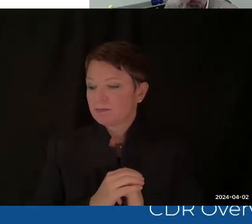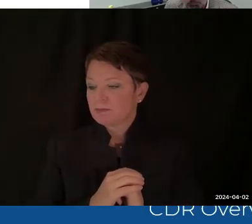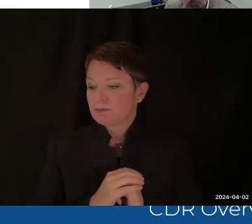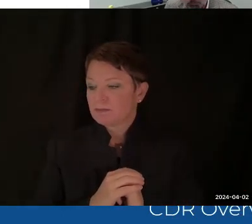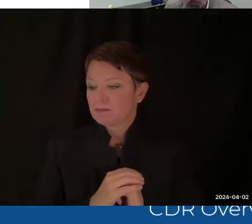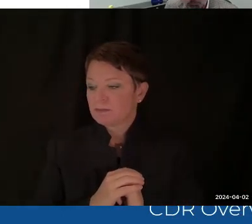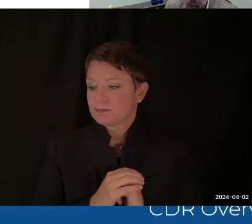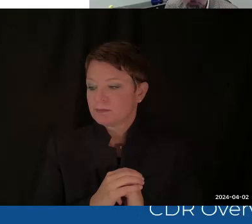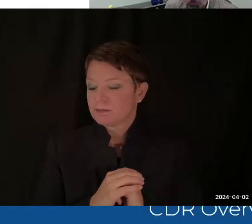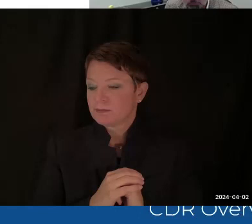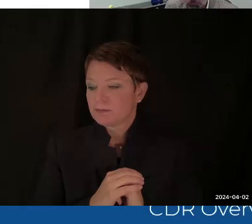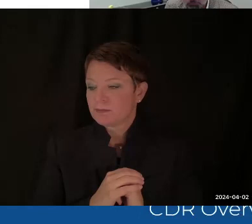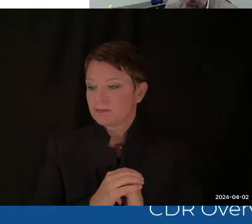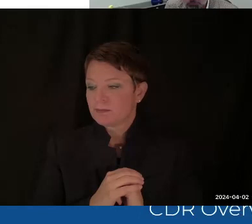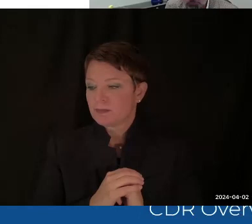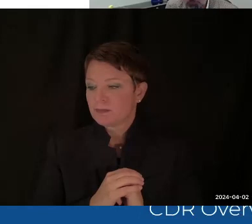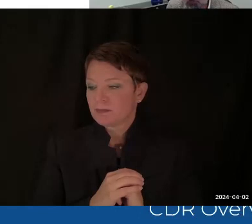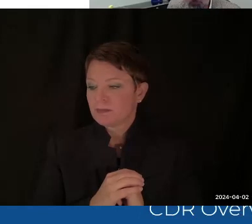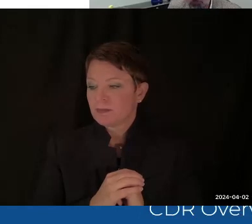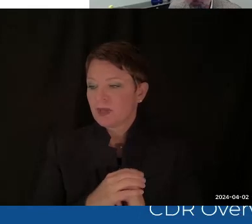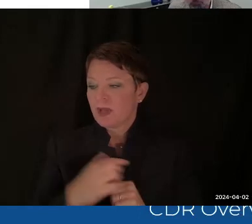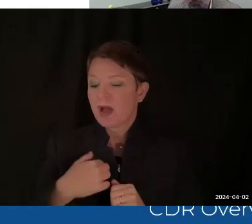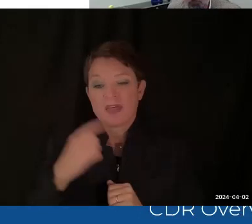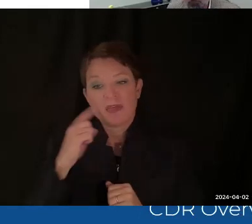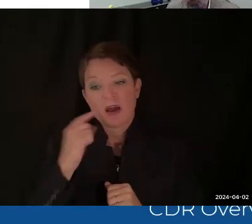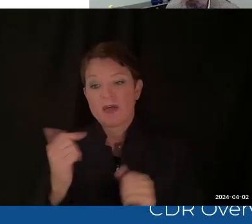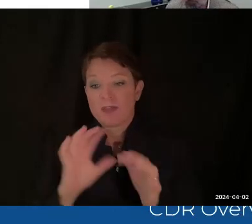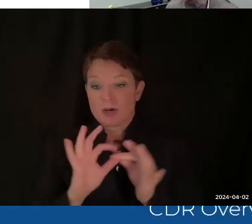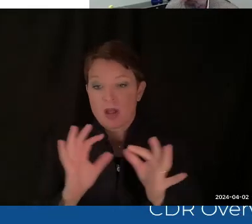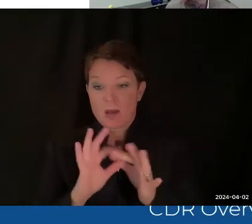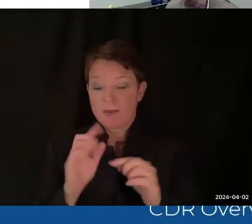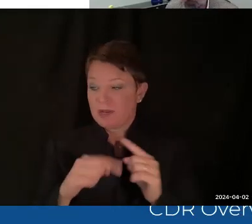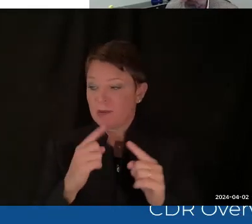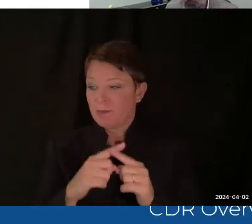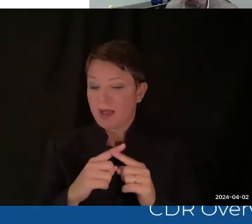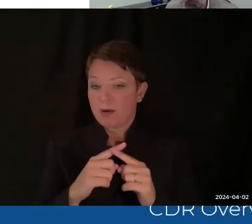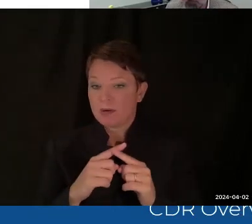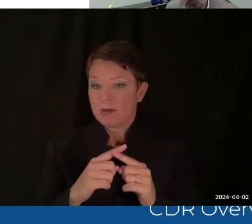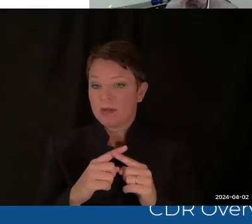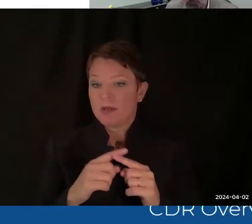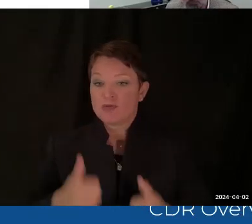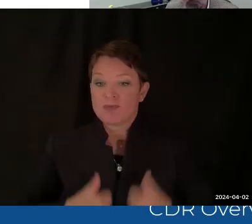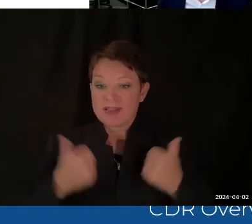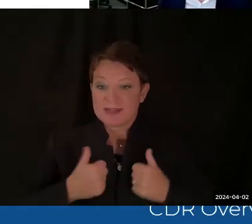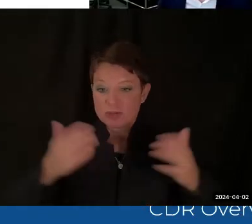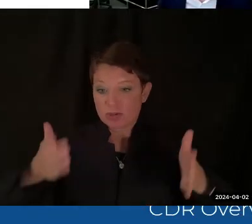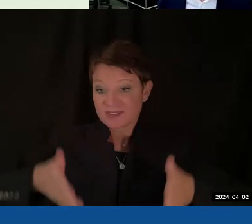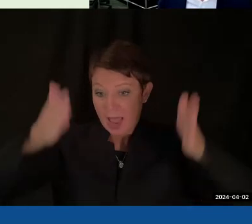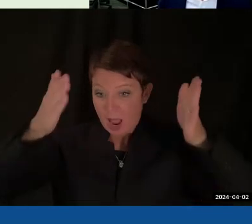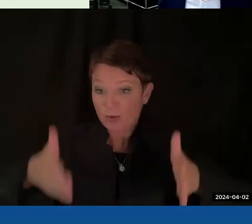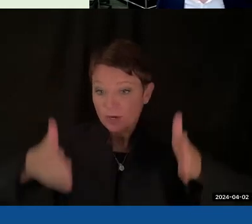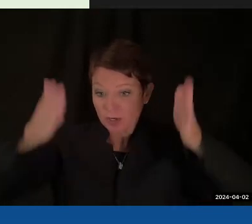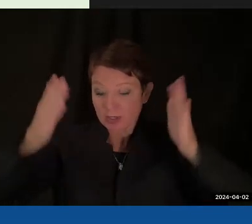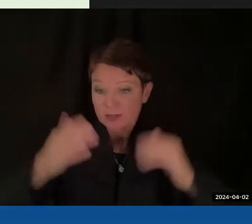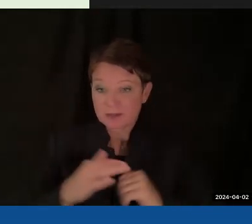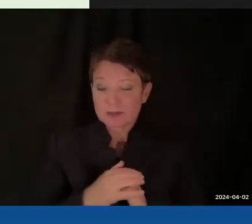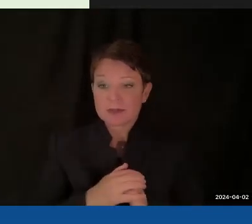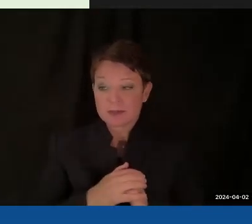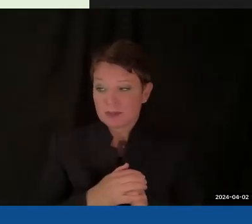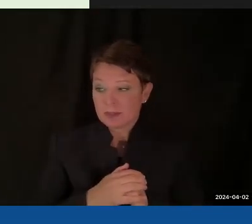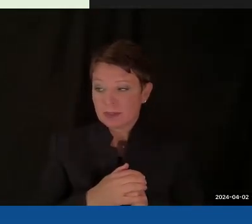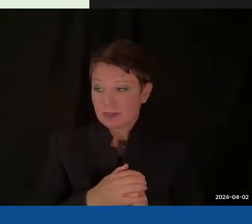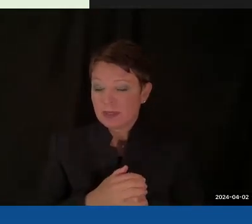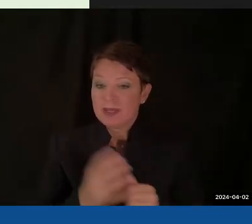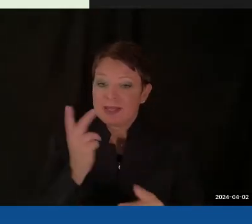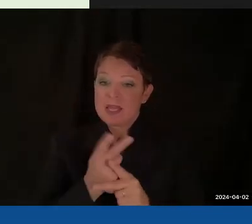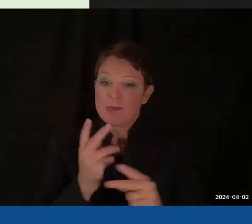I thought there was another comment around the residential tower, and the height of it is not in keeping with the